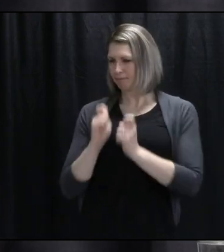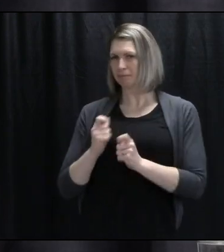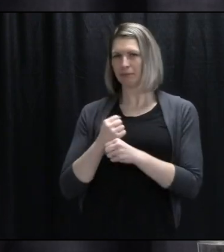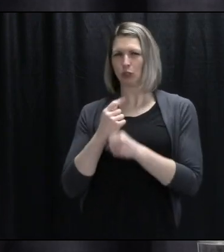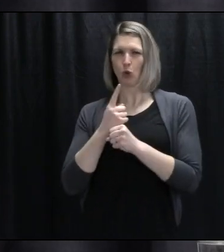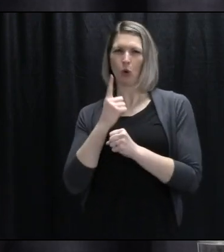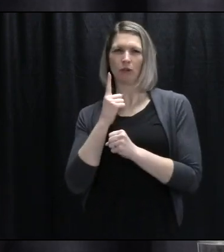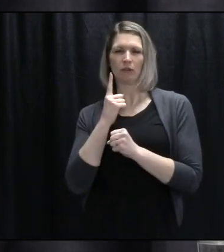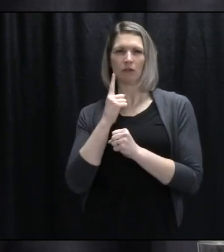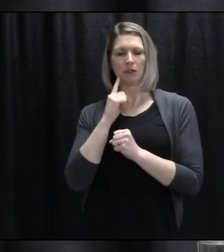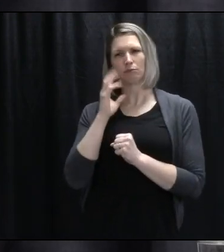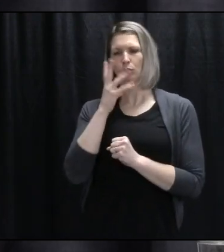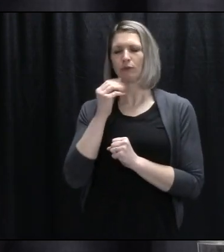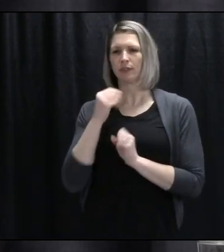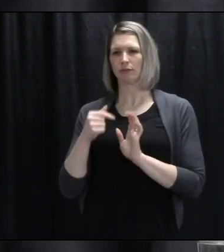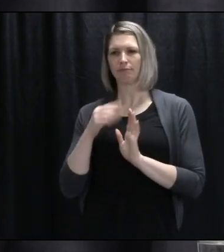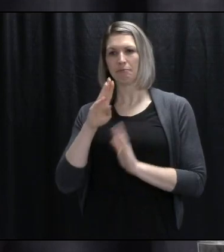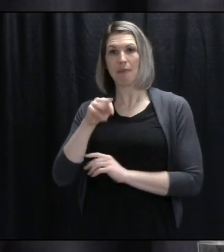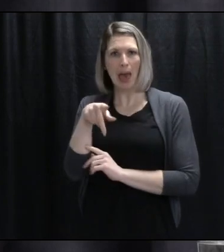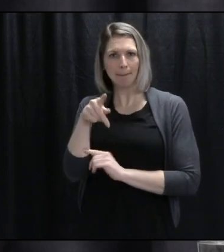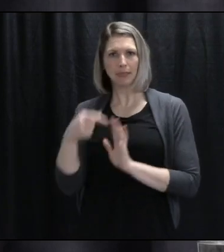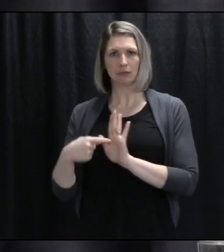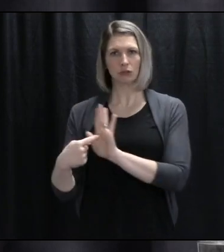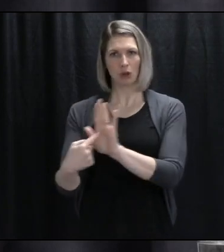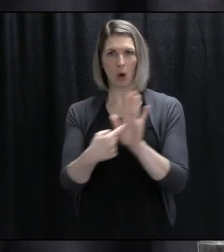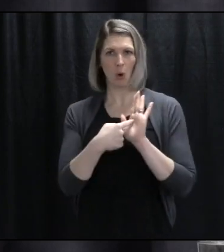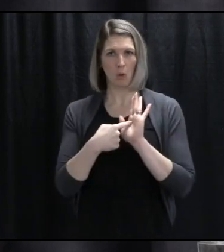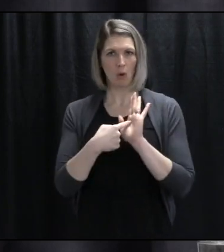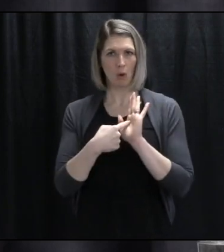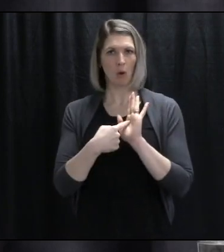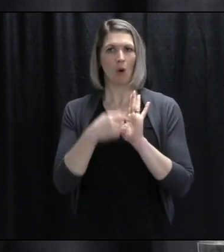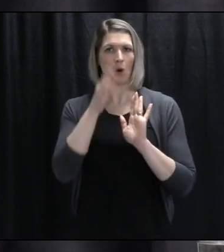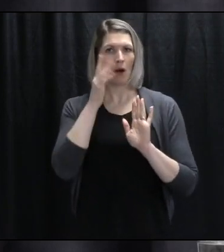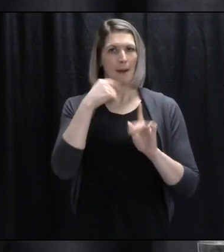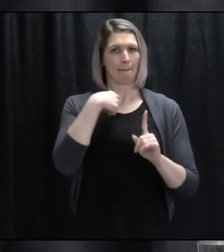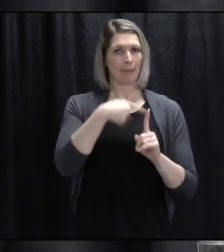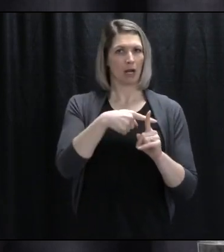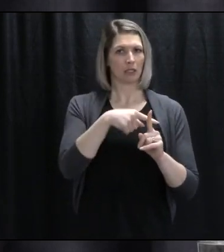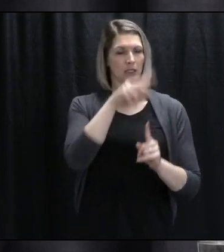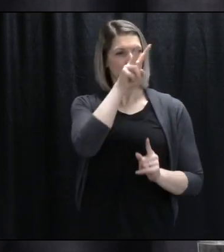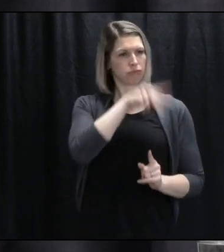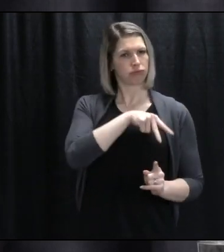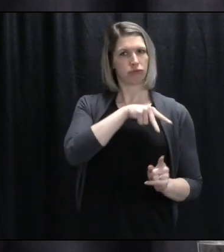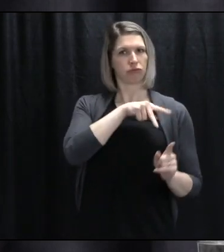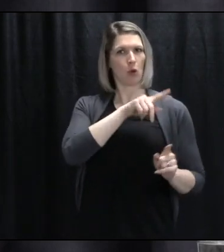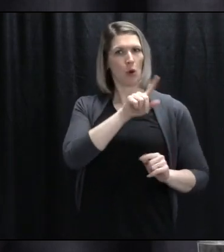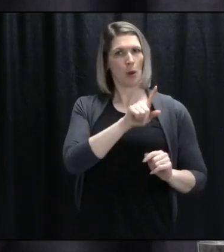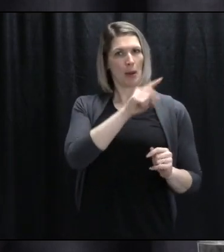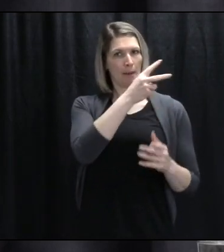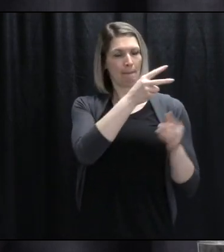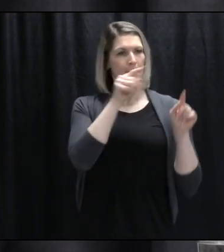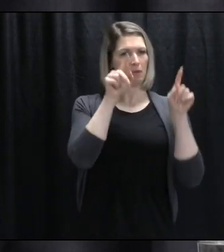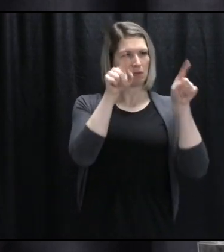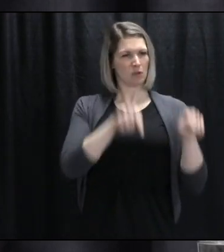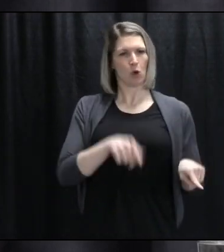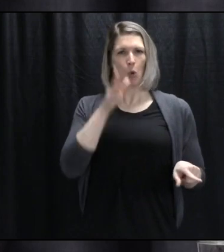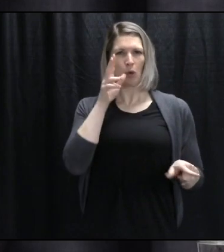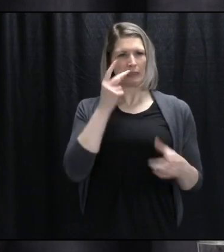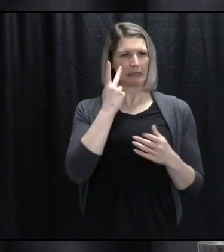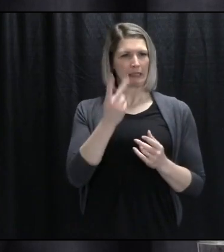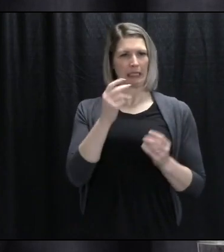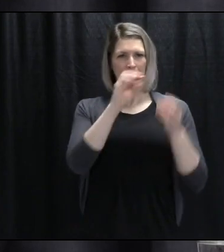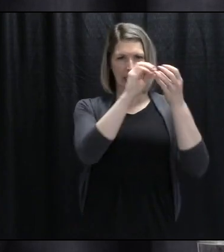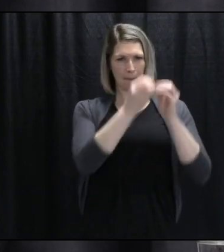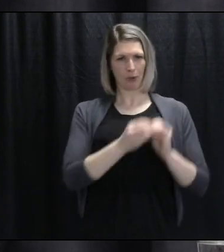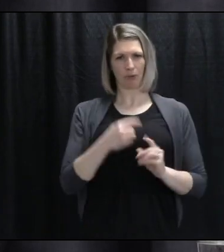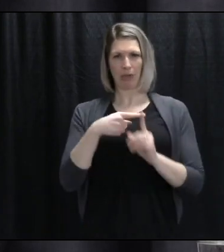that you must take away is that just because your community isn't there, it is not in any way safe to assume that